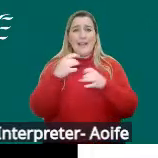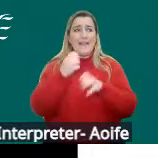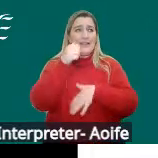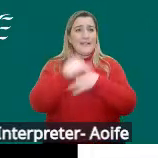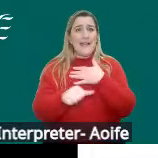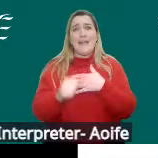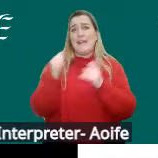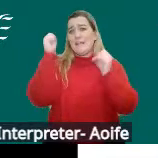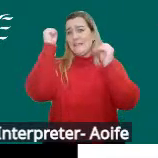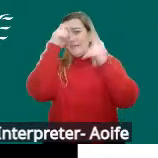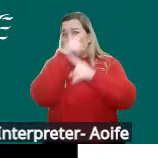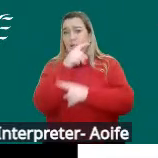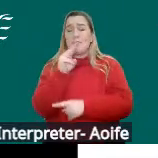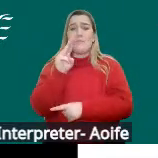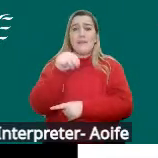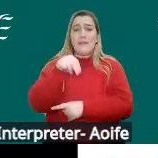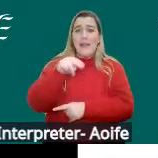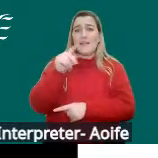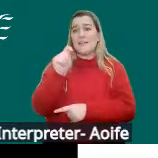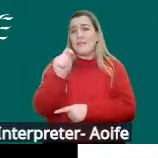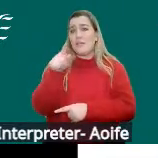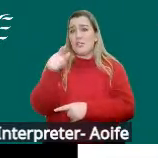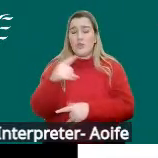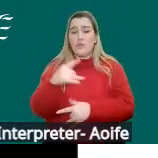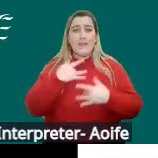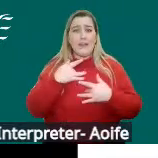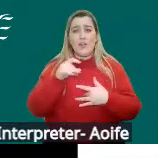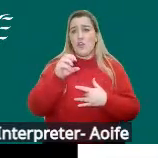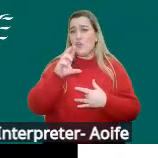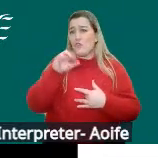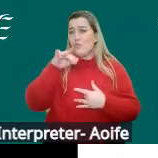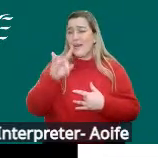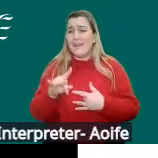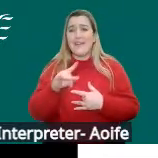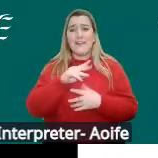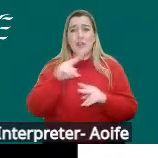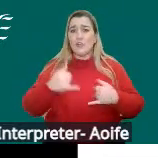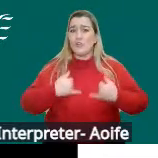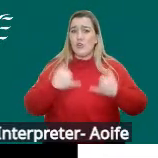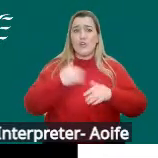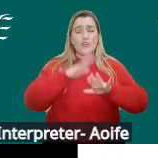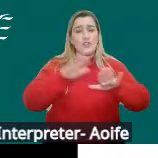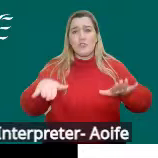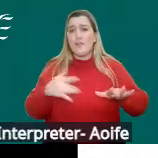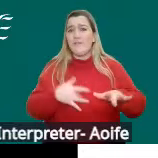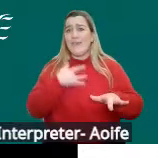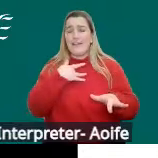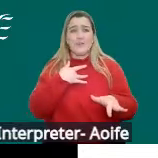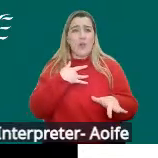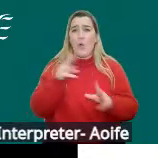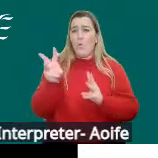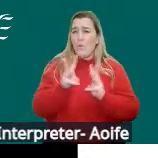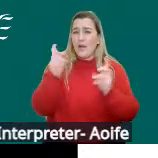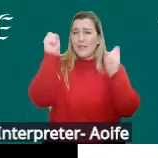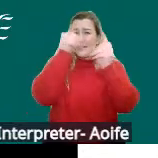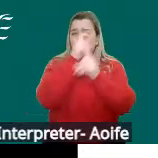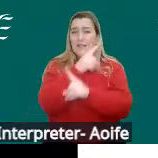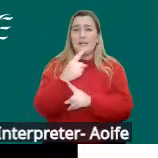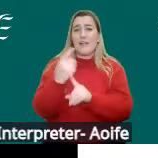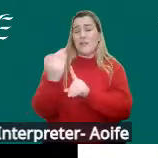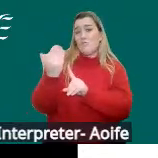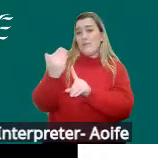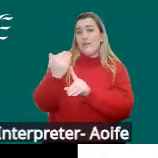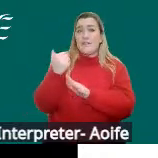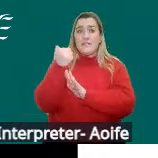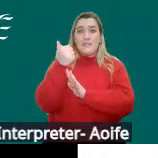difficult PMT and you're cranky and you're not enjoying the kids and you're finding work difficult. And as the previous speakers were describing,